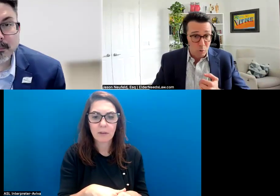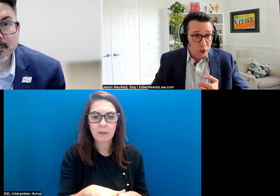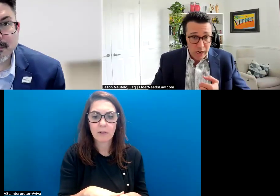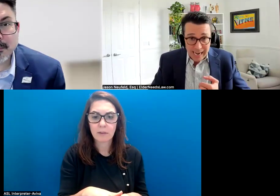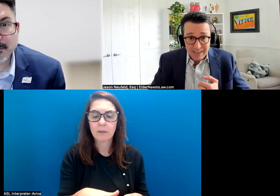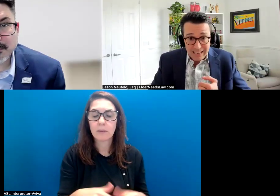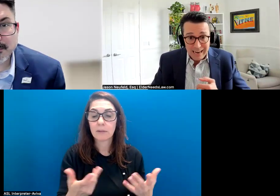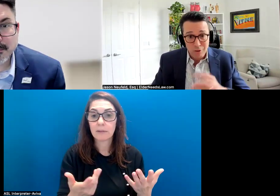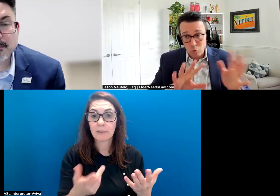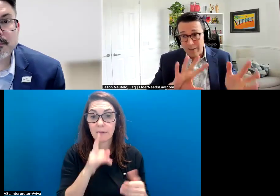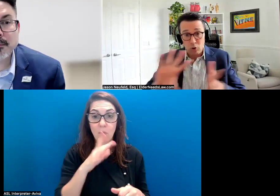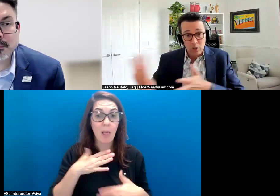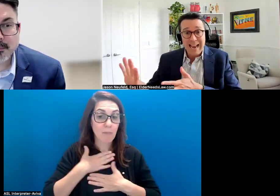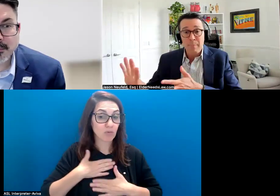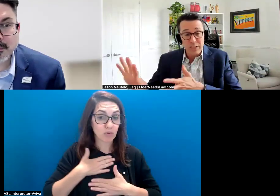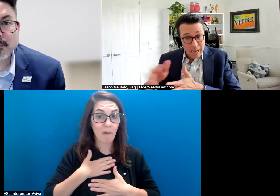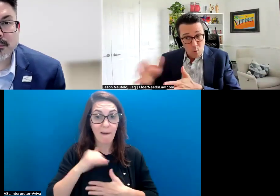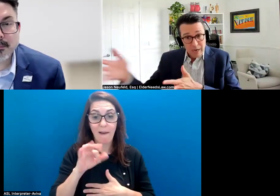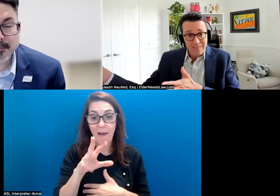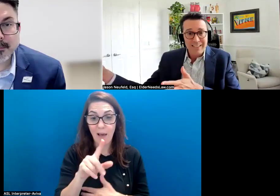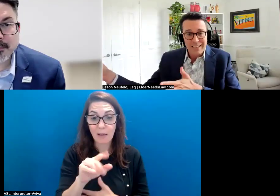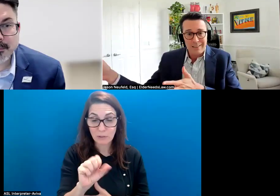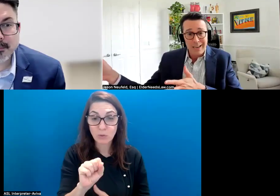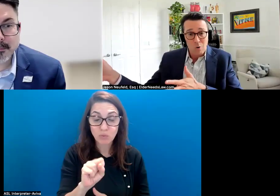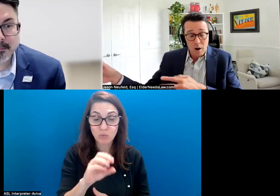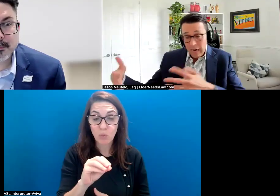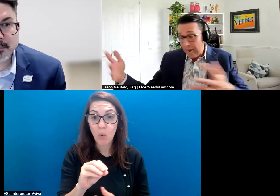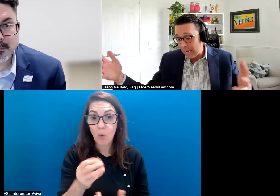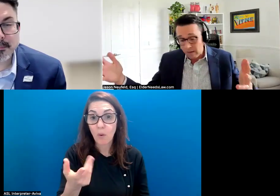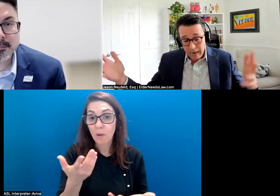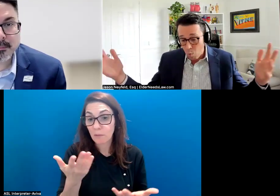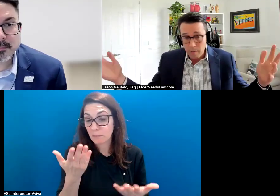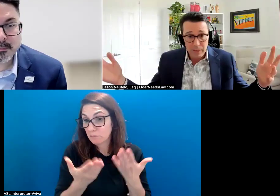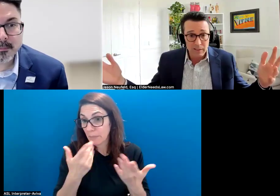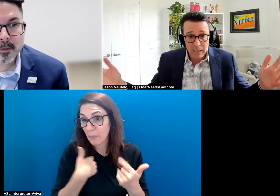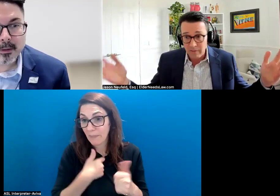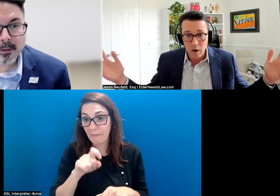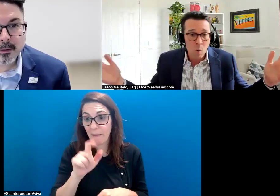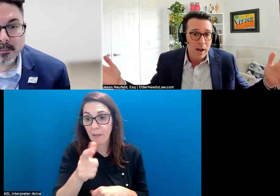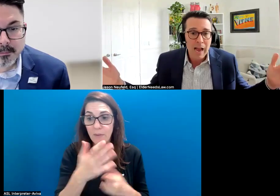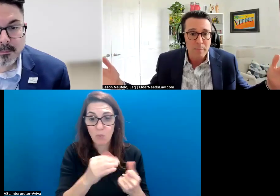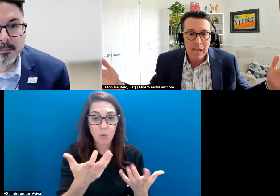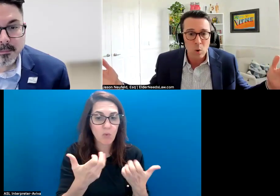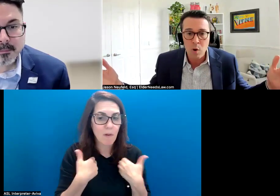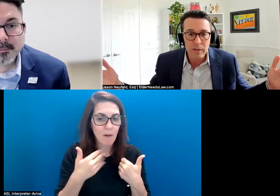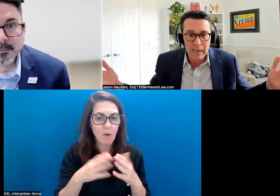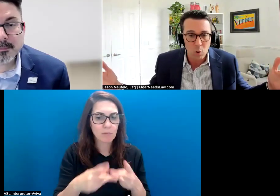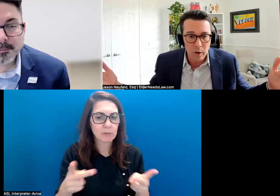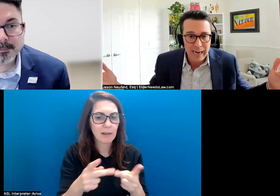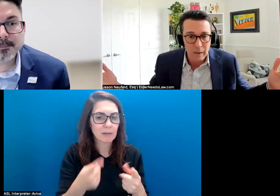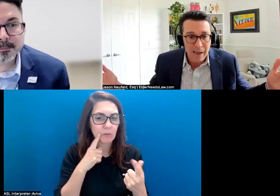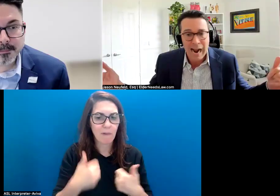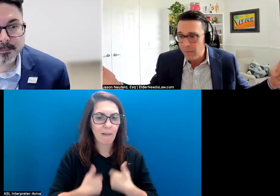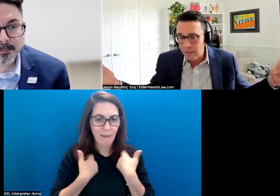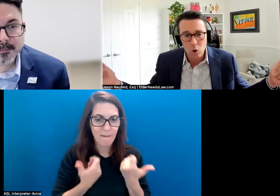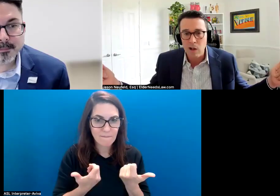an appreciating asset, and there's ways to sort of tap into the equity if that's needed later on. And they want a place to live, and they don't want to be at the whim of a landlord who can